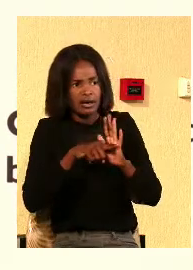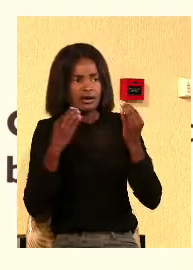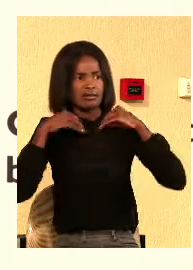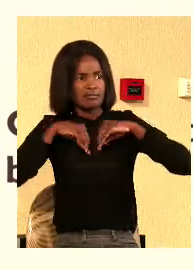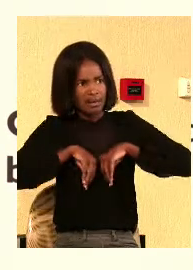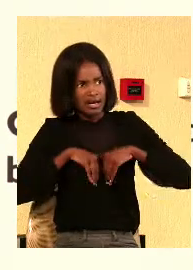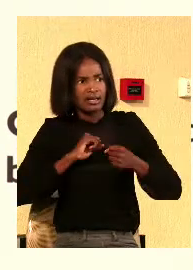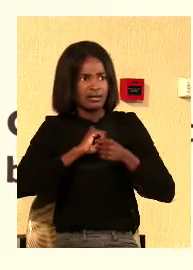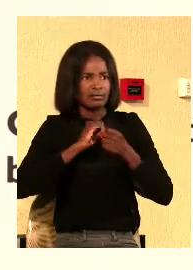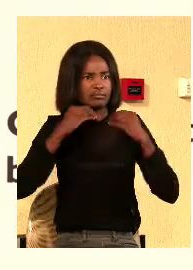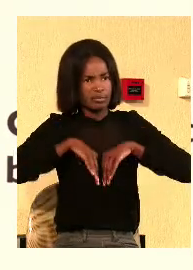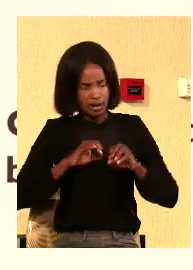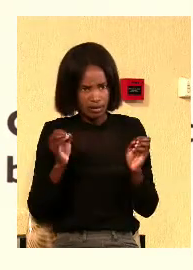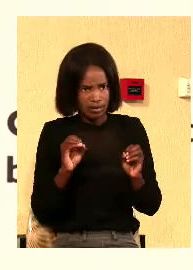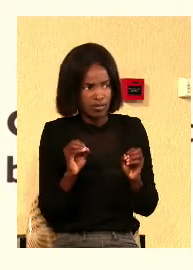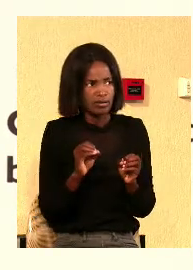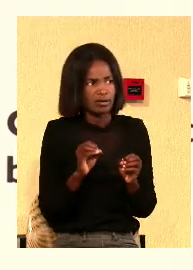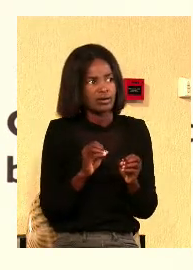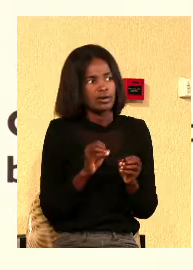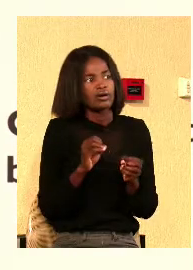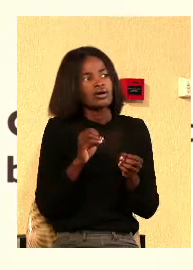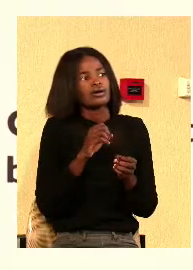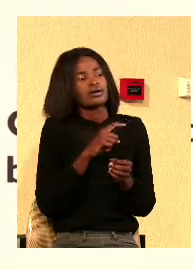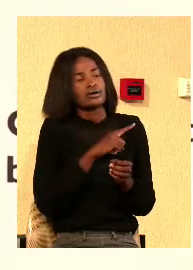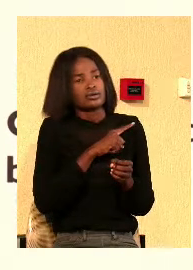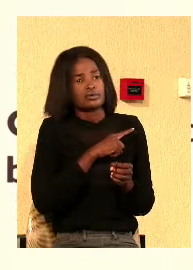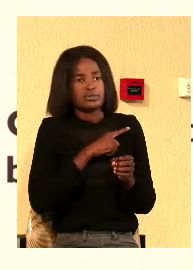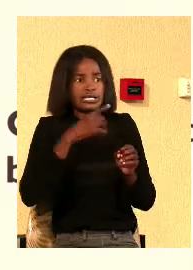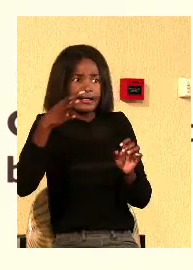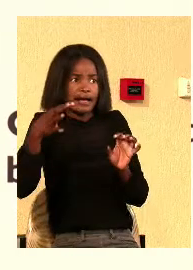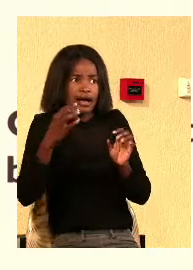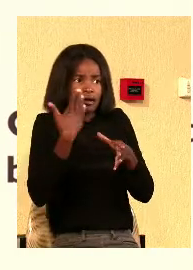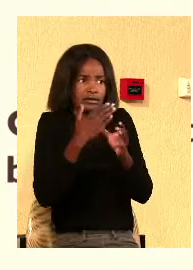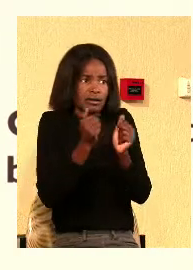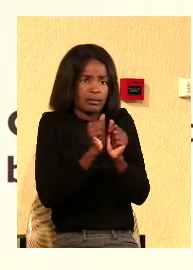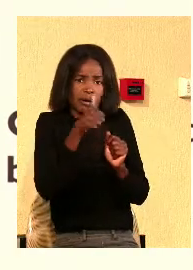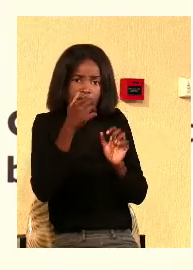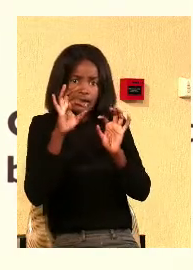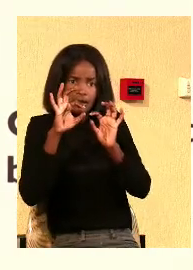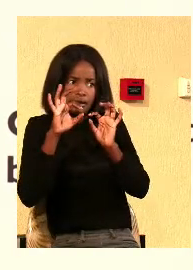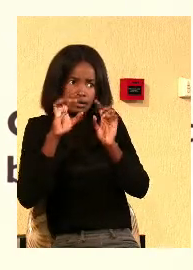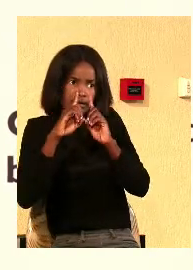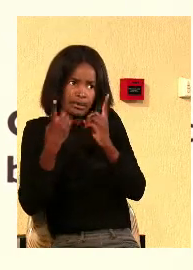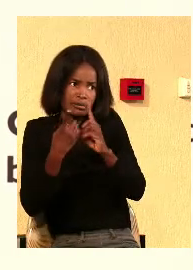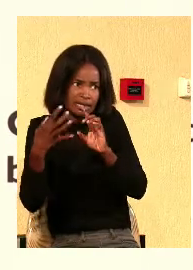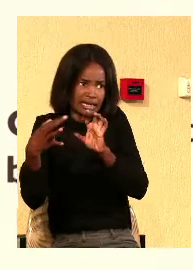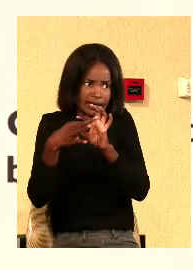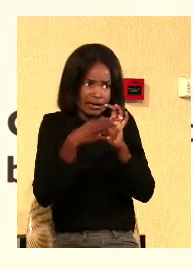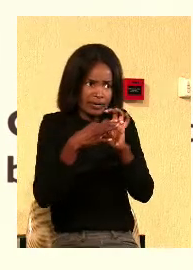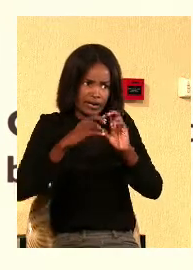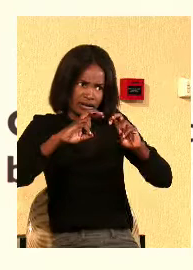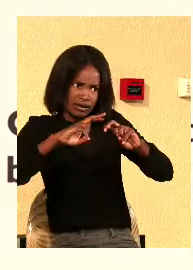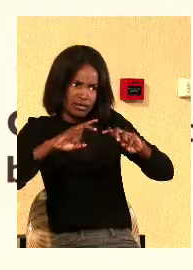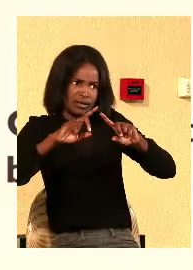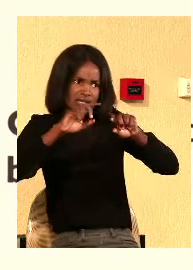we test it, but they know. So this is one element also which we want to strengthen in terms of quality assurance so that